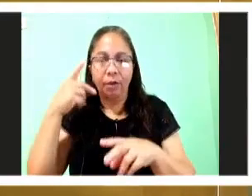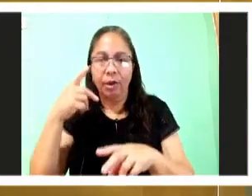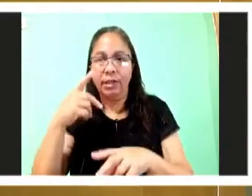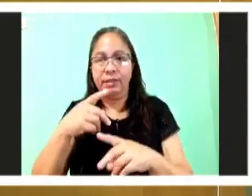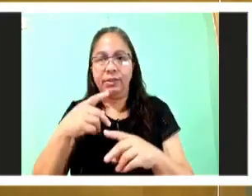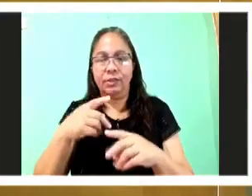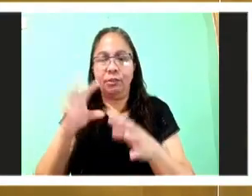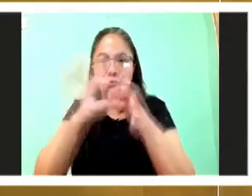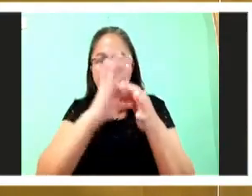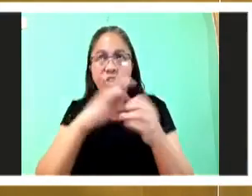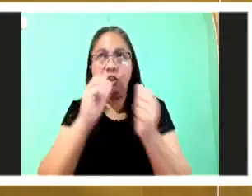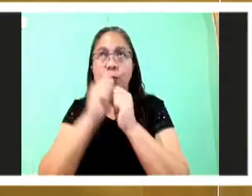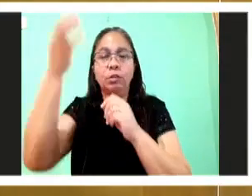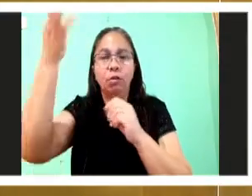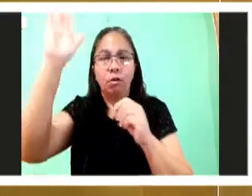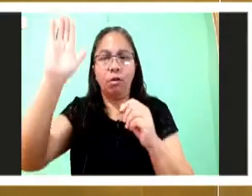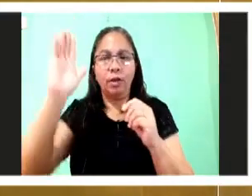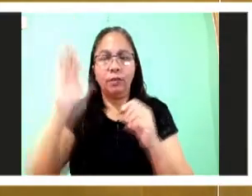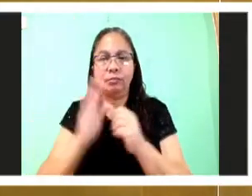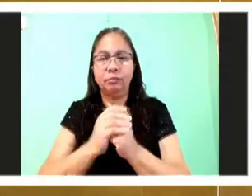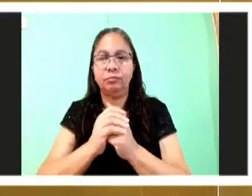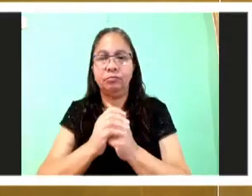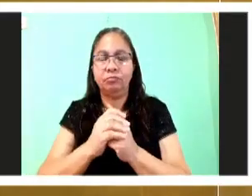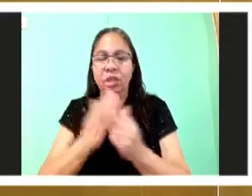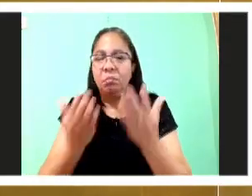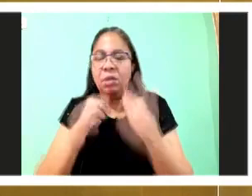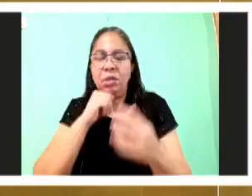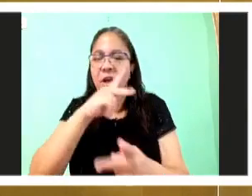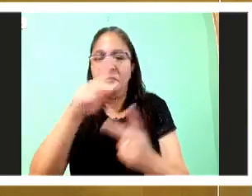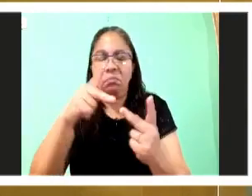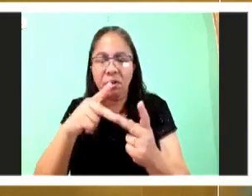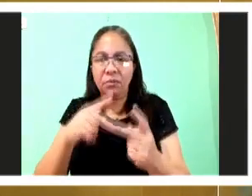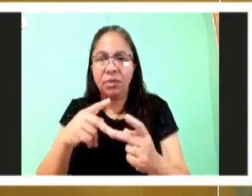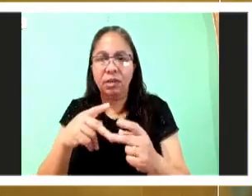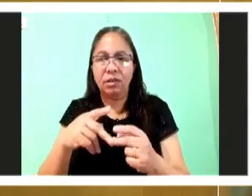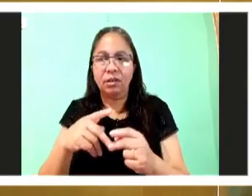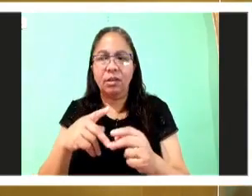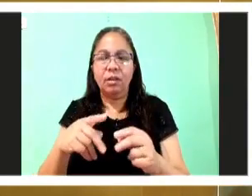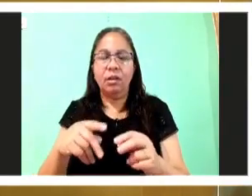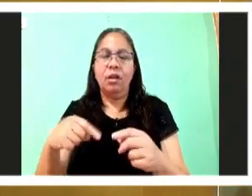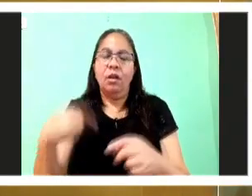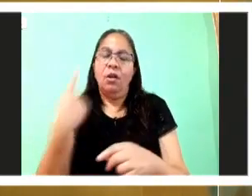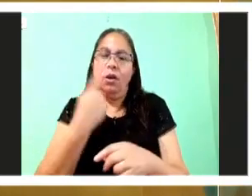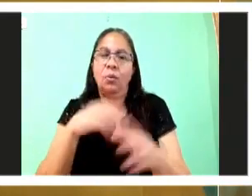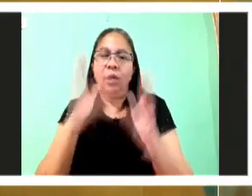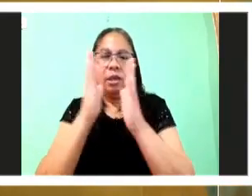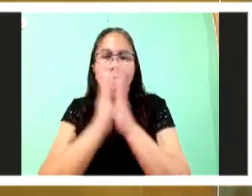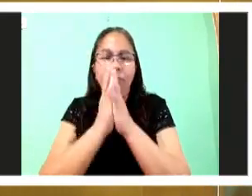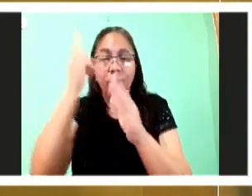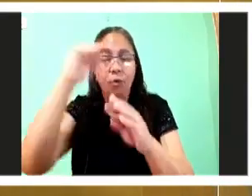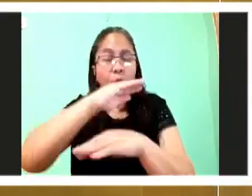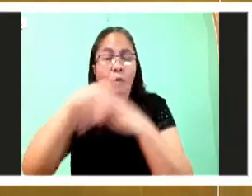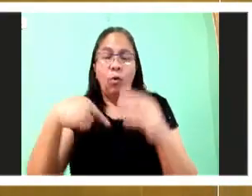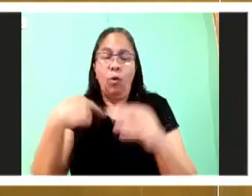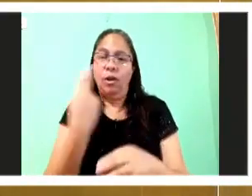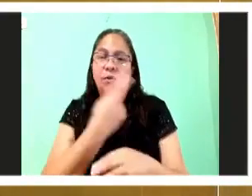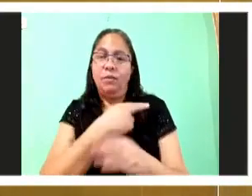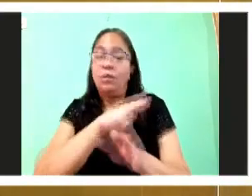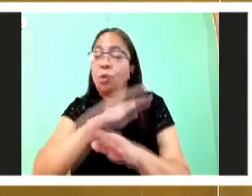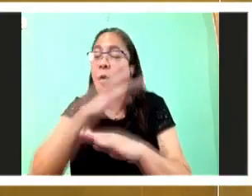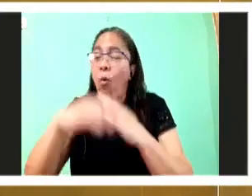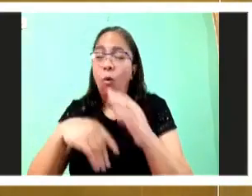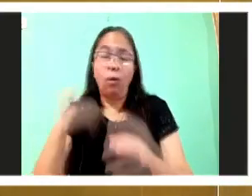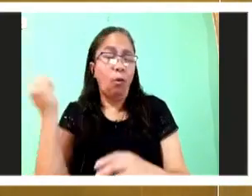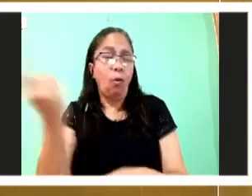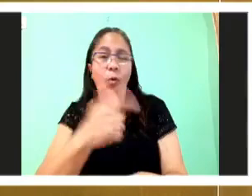see it before their eyes. Imperfect as it is. Today, let us pray for all of us. For all of us